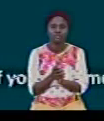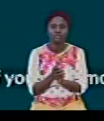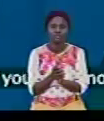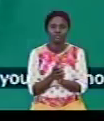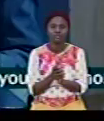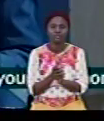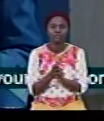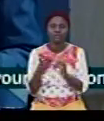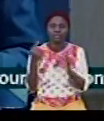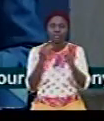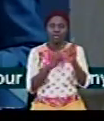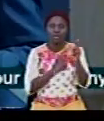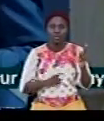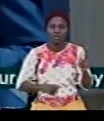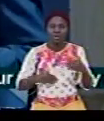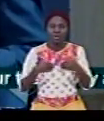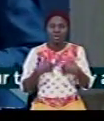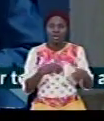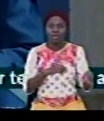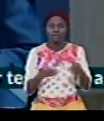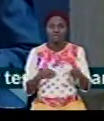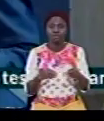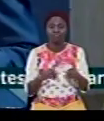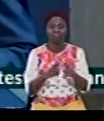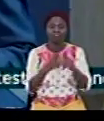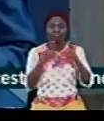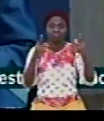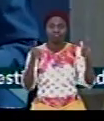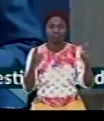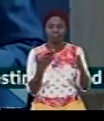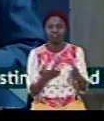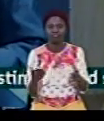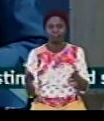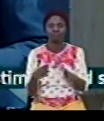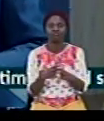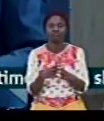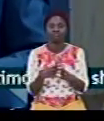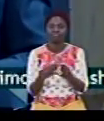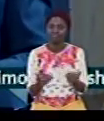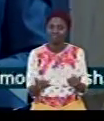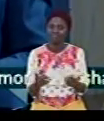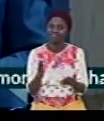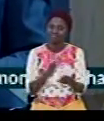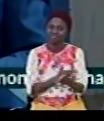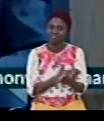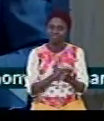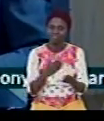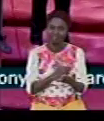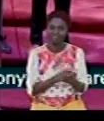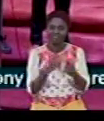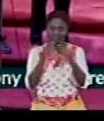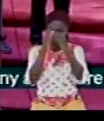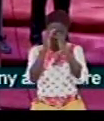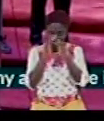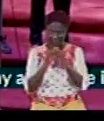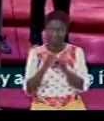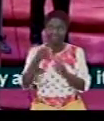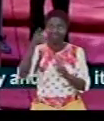The Lord have done so far. Orchestra, lead us in worship and thanksgiving.